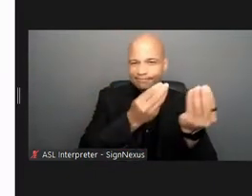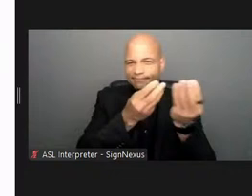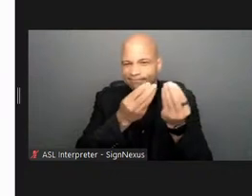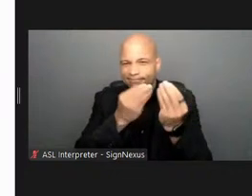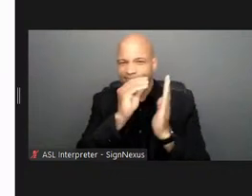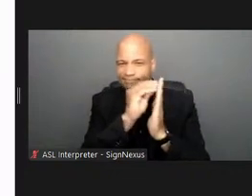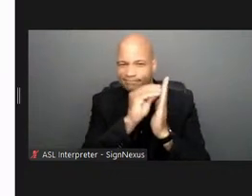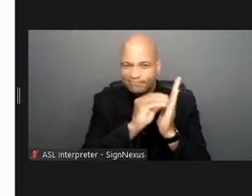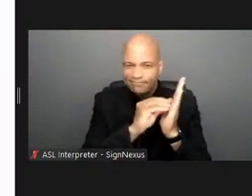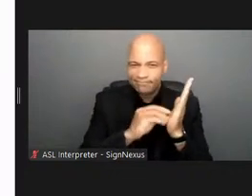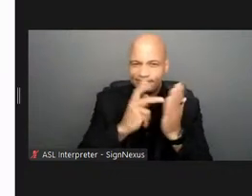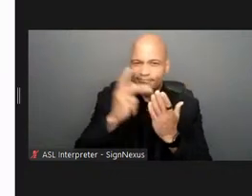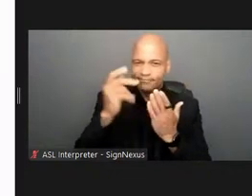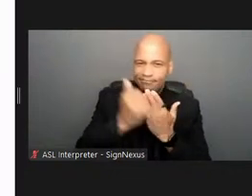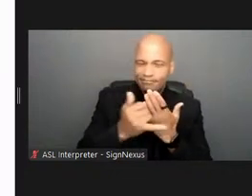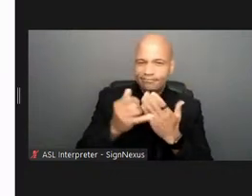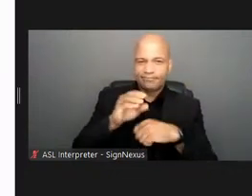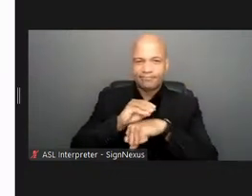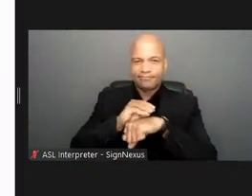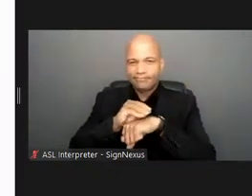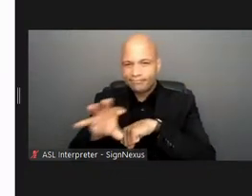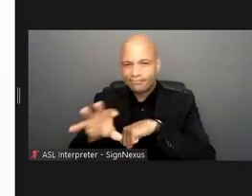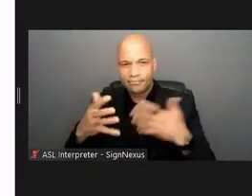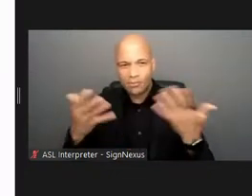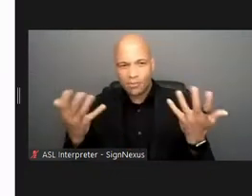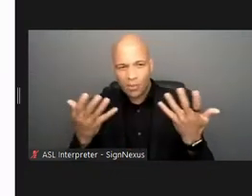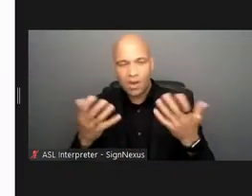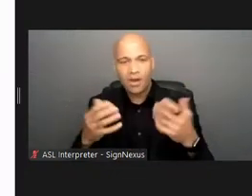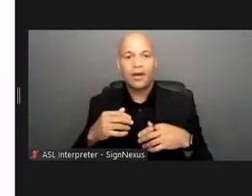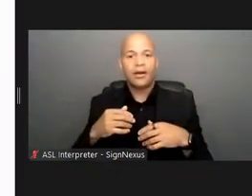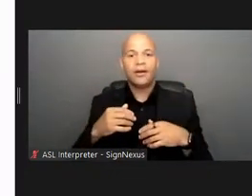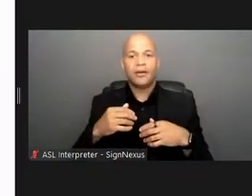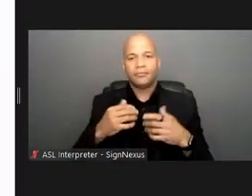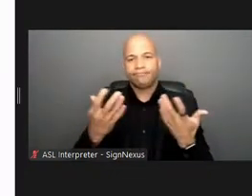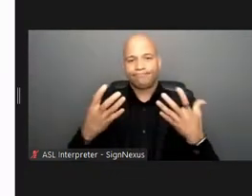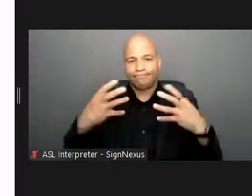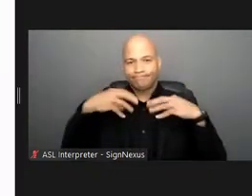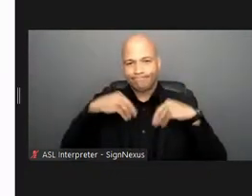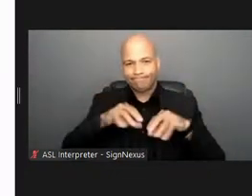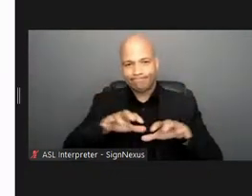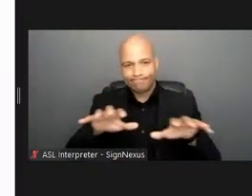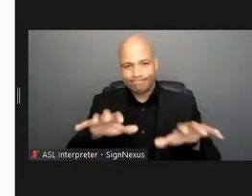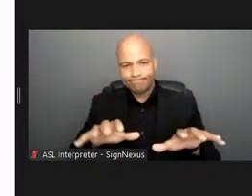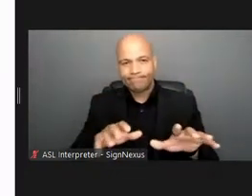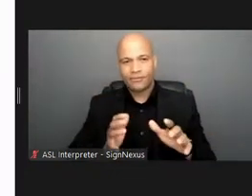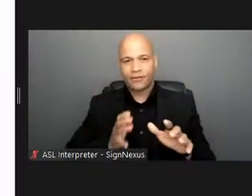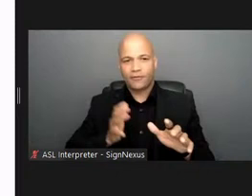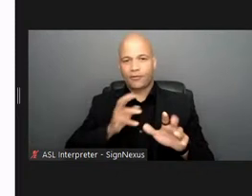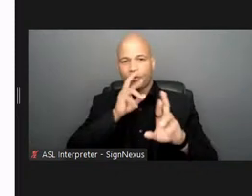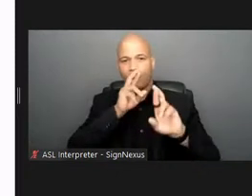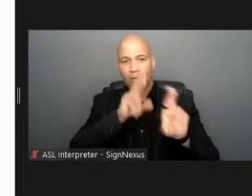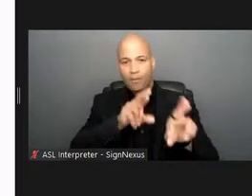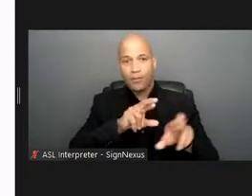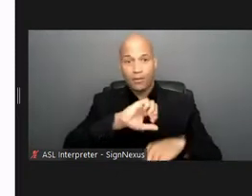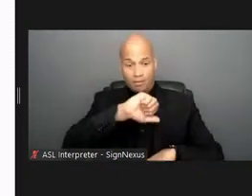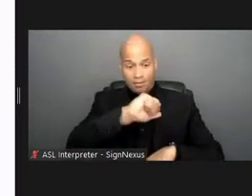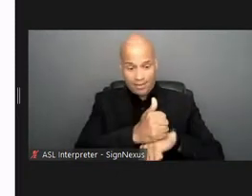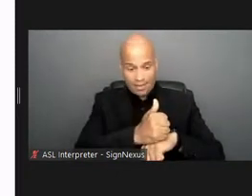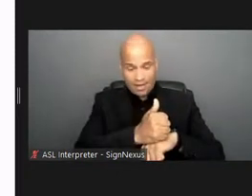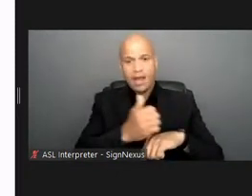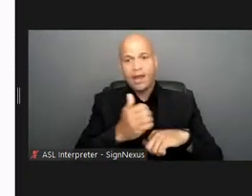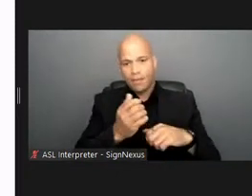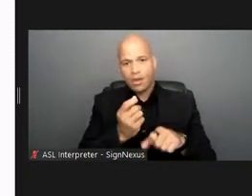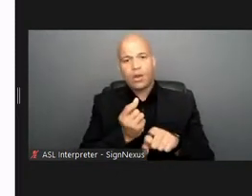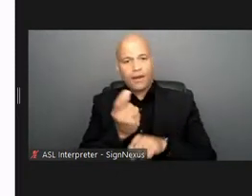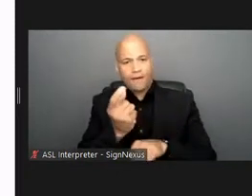project data will be collected in advance and after implementation and a formal report will be issued one year after implementation and then every